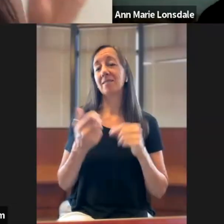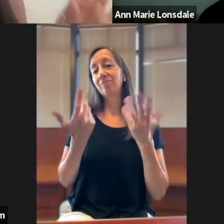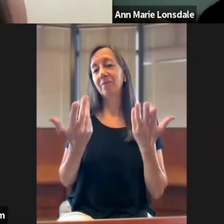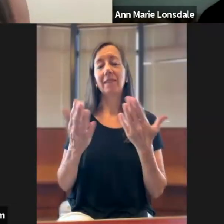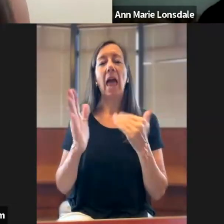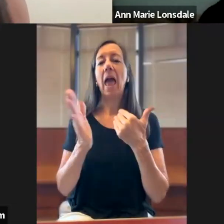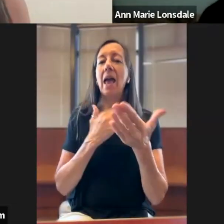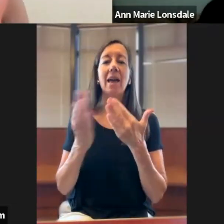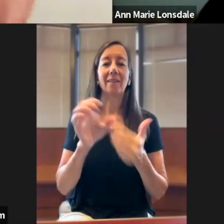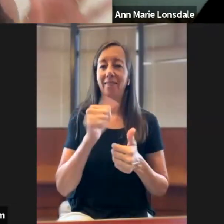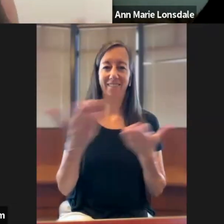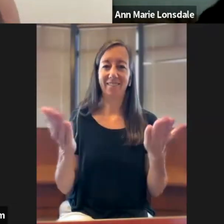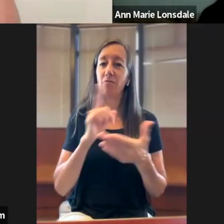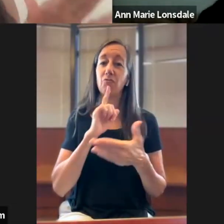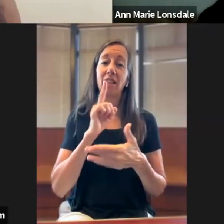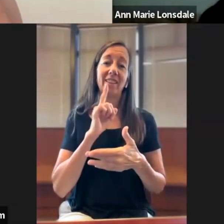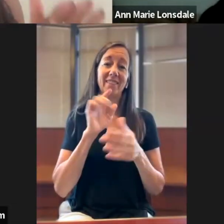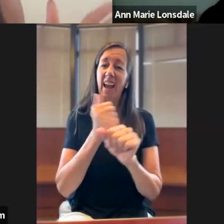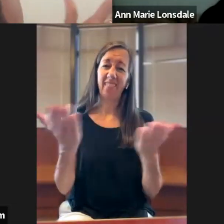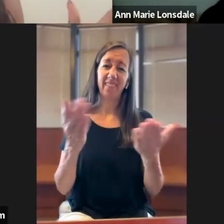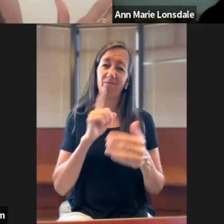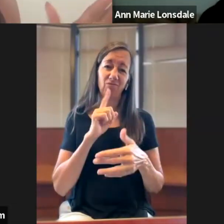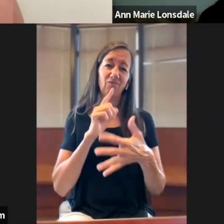Listen, whatever works, because sometimes people